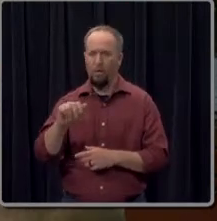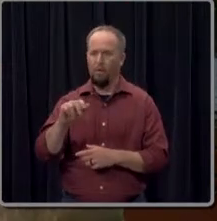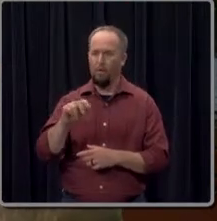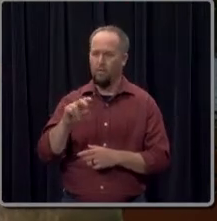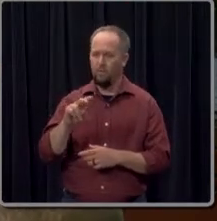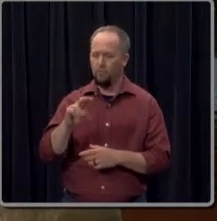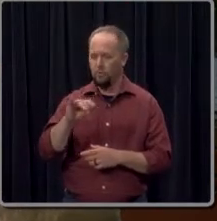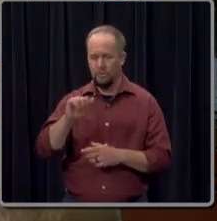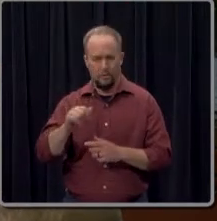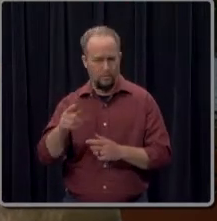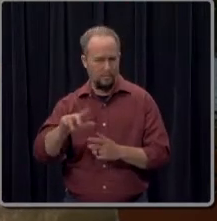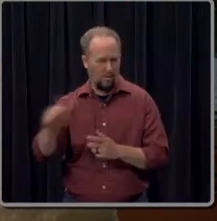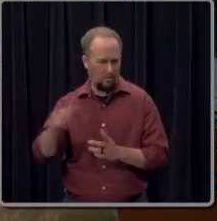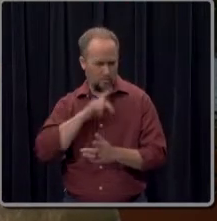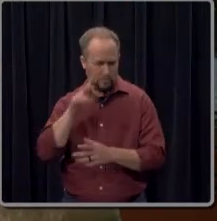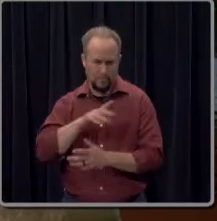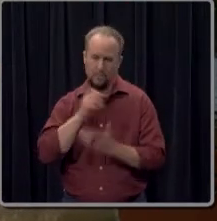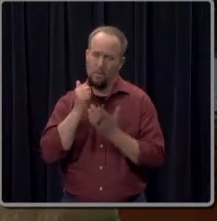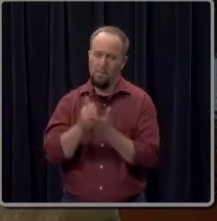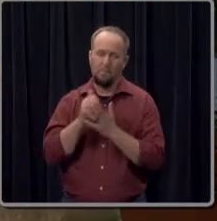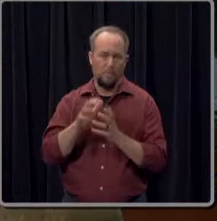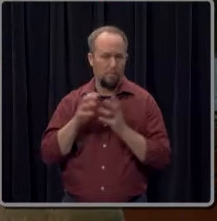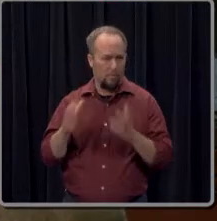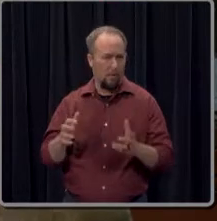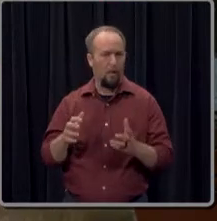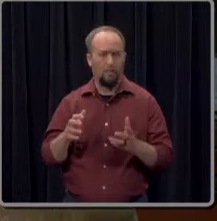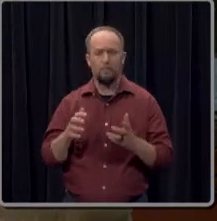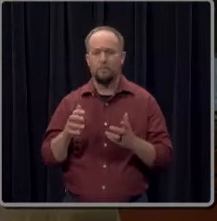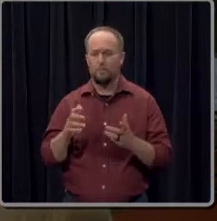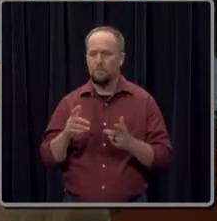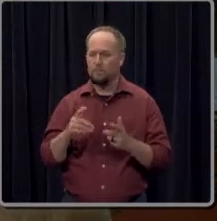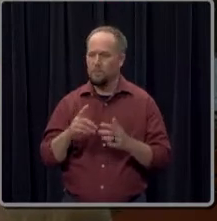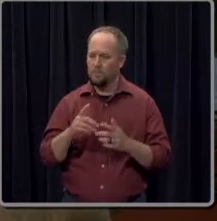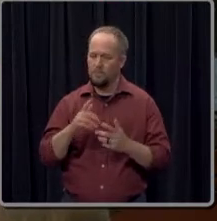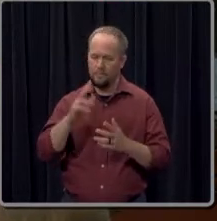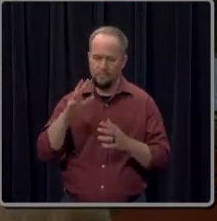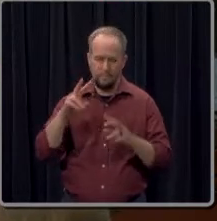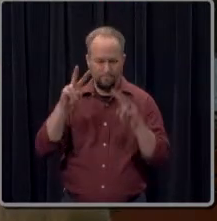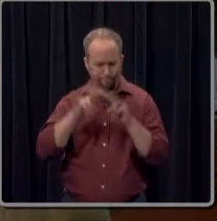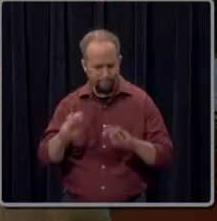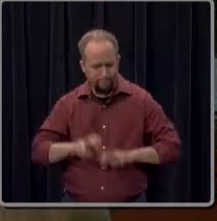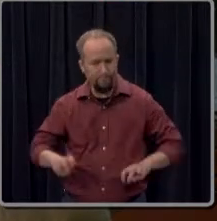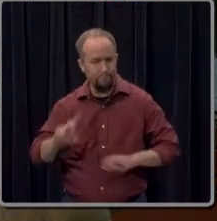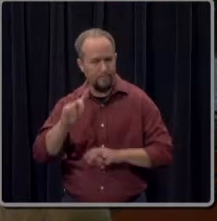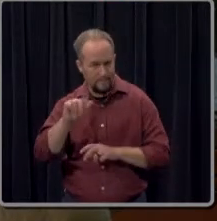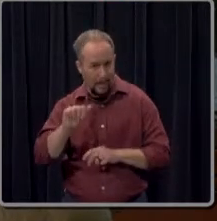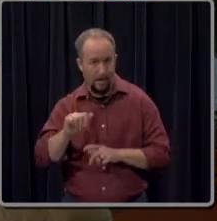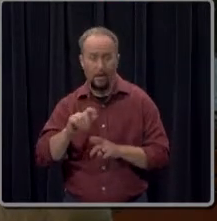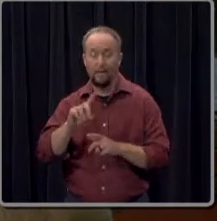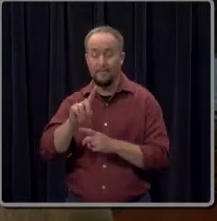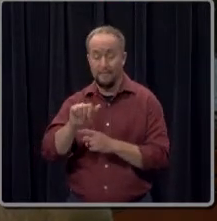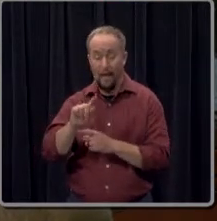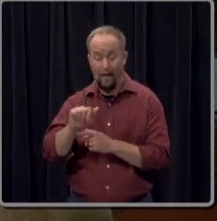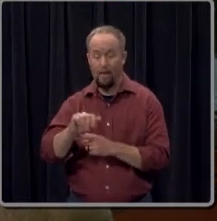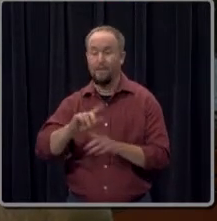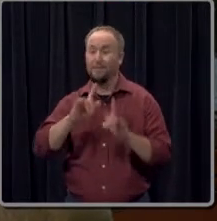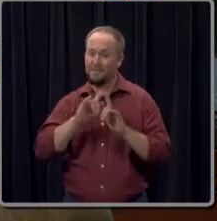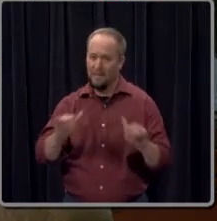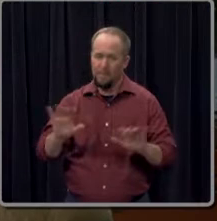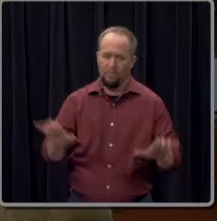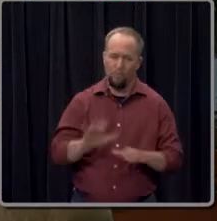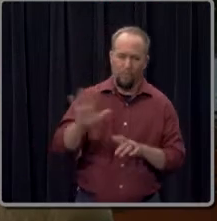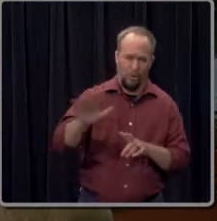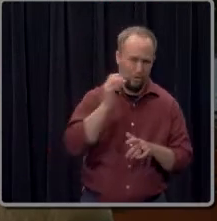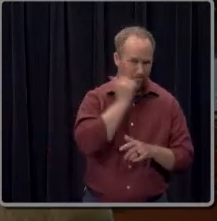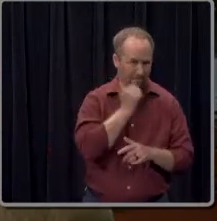have just been extremely helpful to get this deep into the data while also doing their day job, which is getting all these kids to